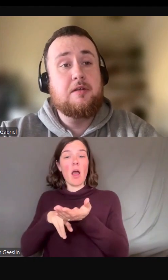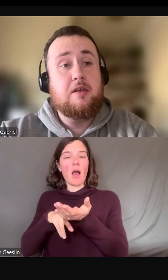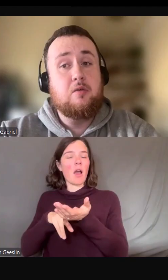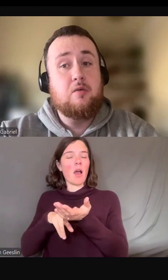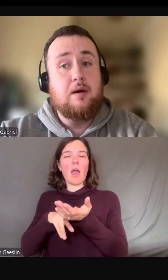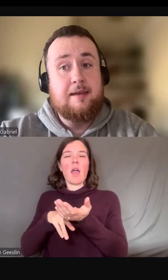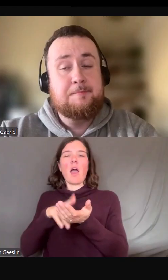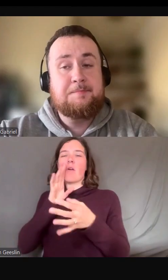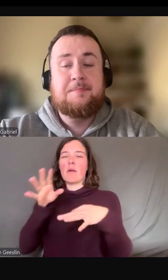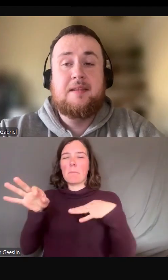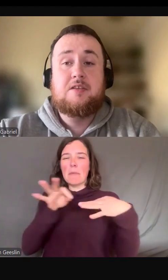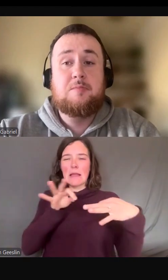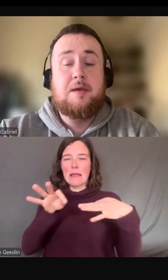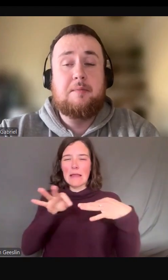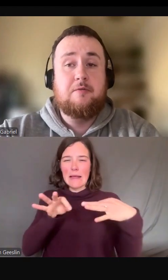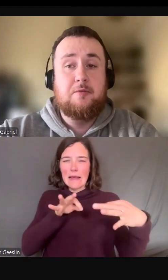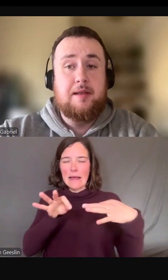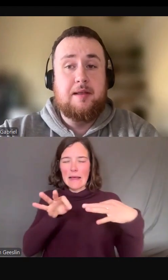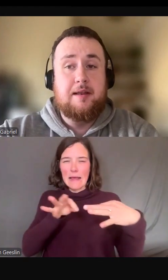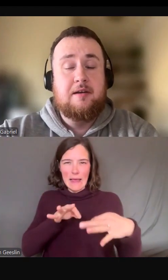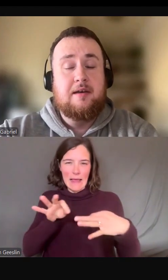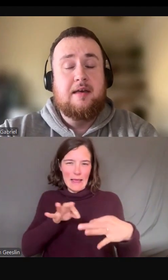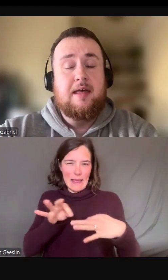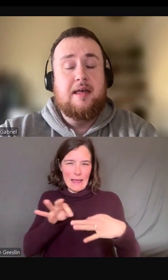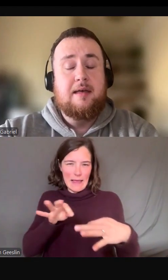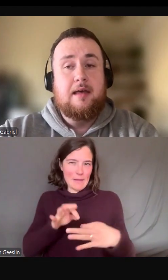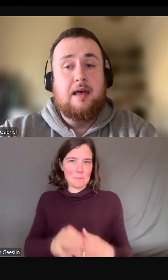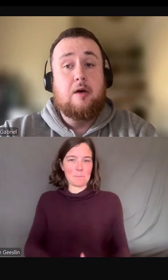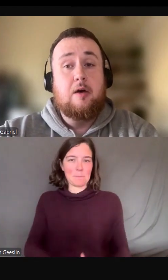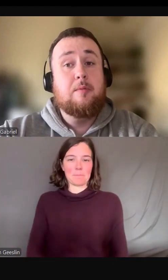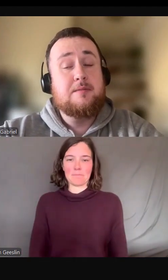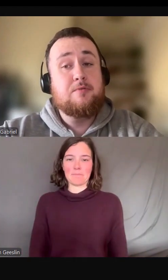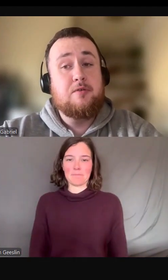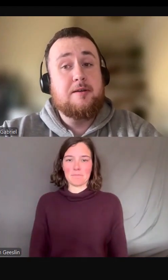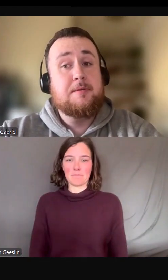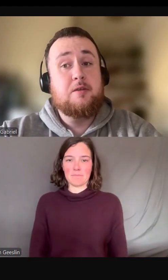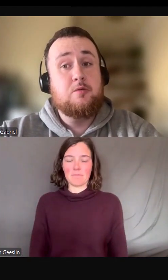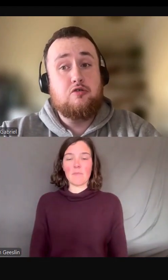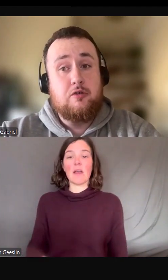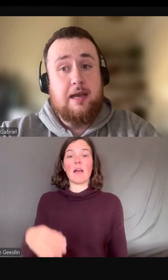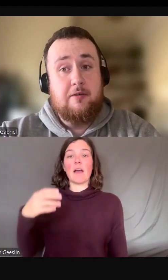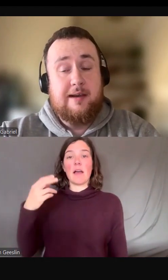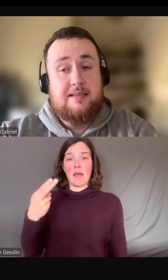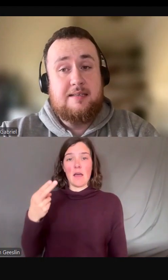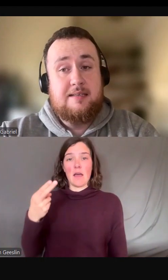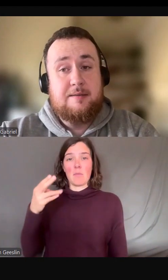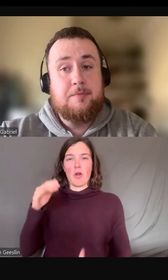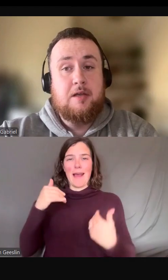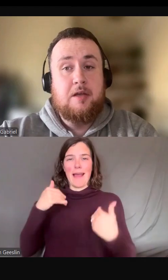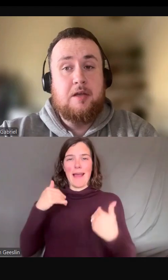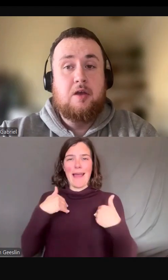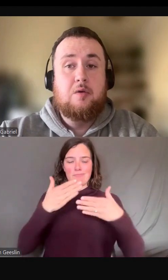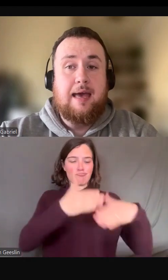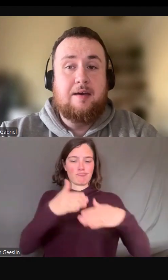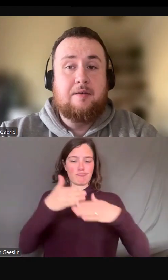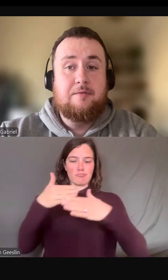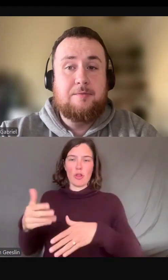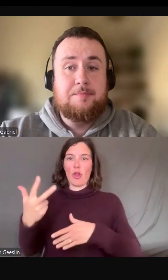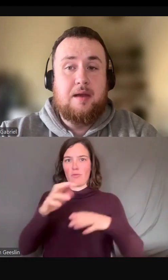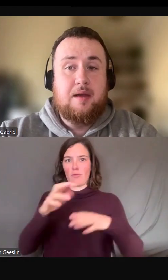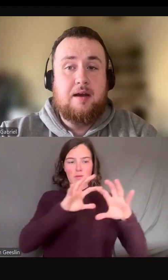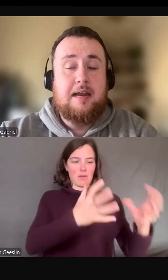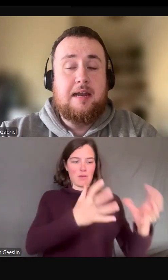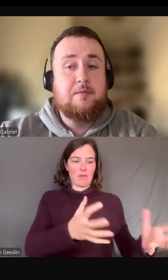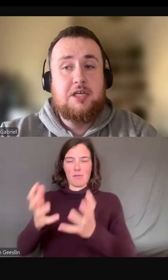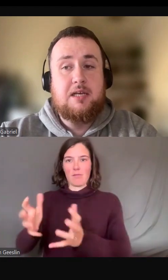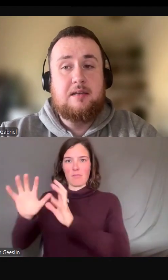the UI so people are familiar. Helperbird is broken up into 3 areas. We have